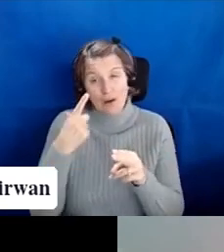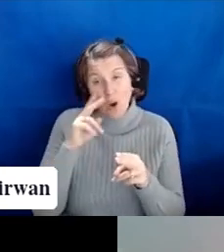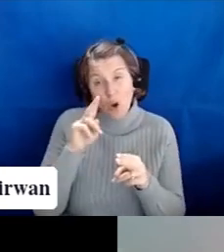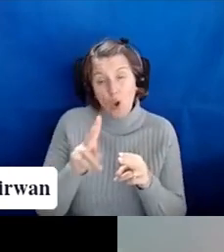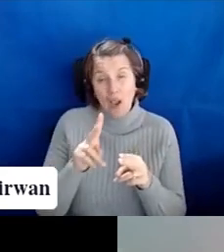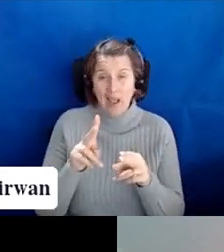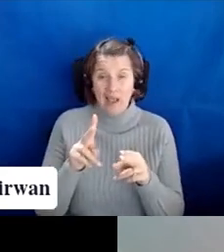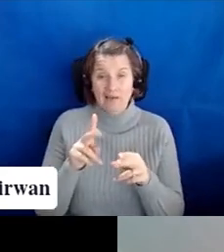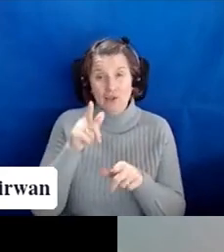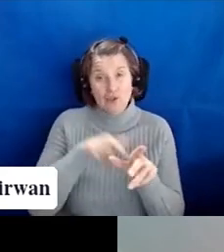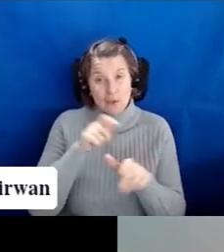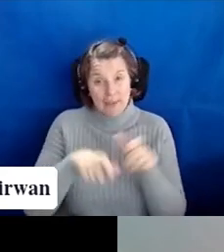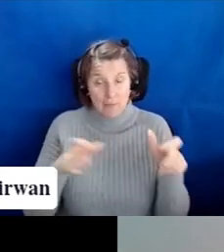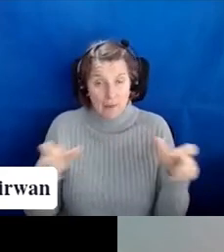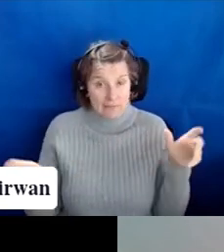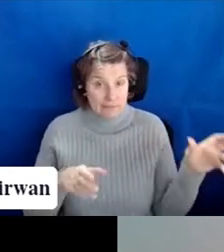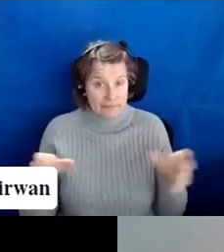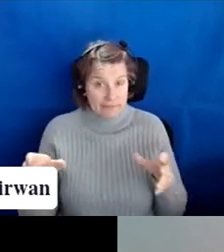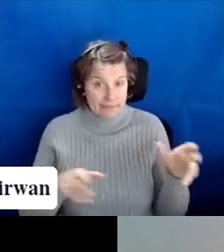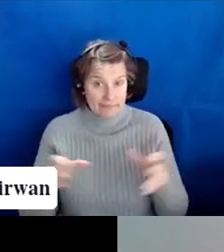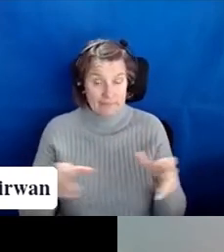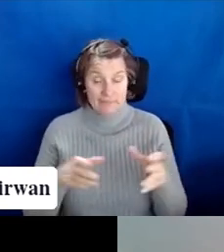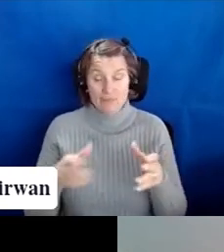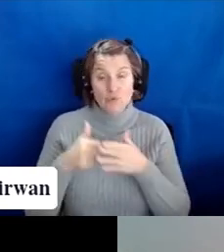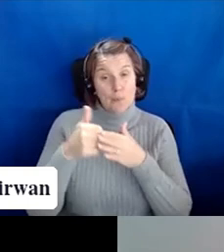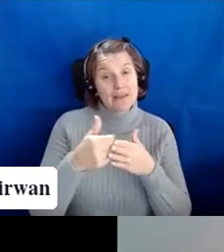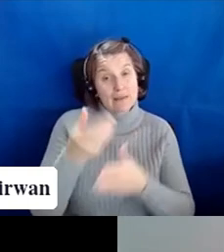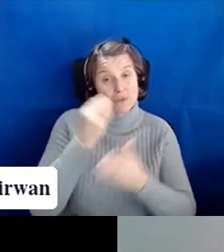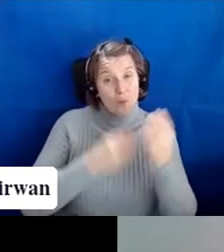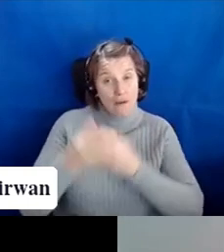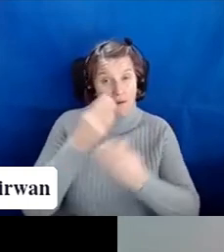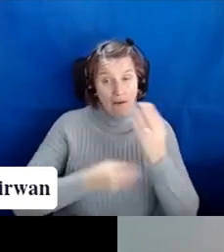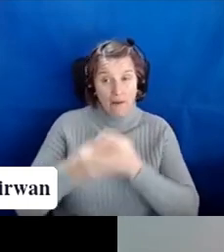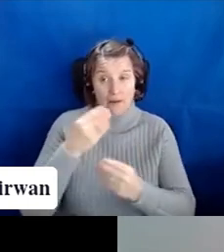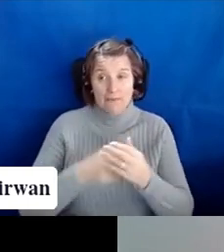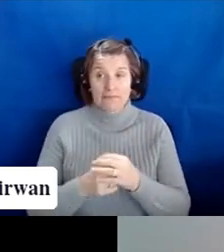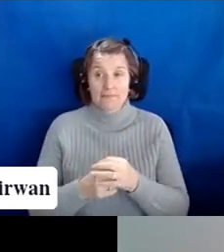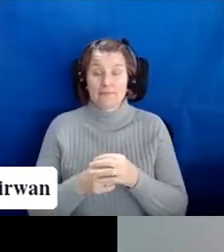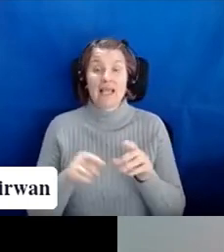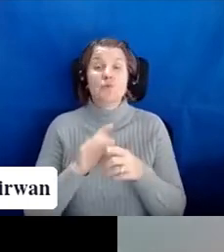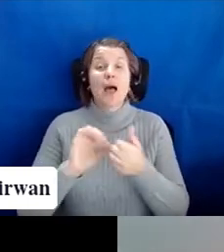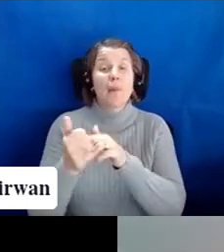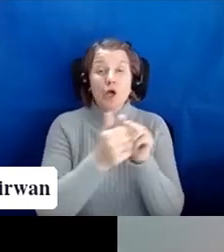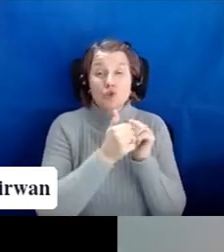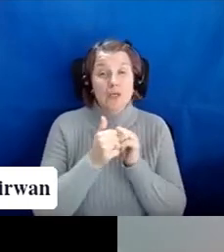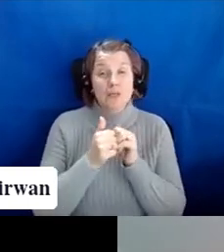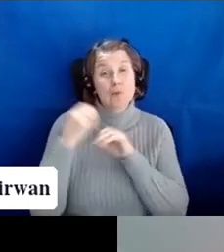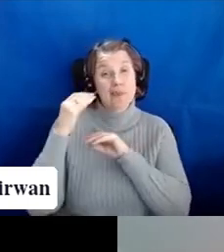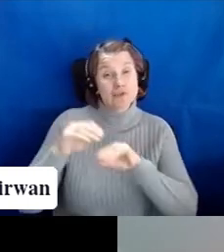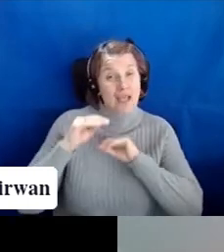young people on and supporting them to learn. You could also potentially look at sort of partnerships with education, maybe